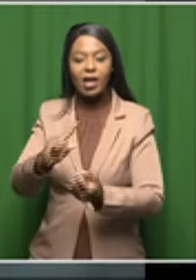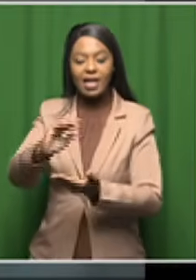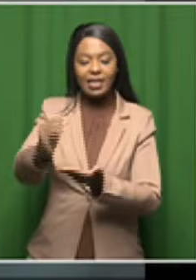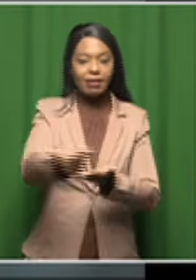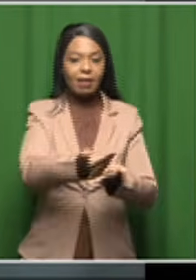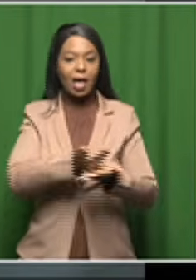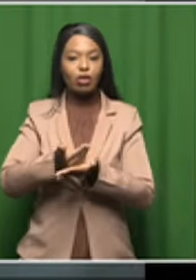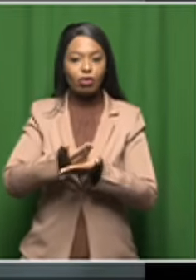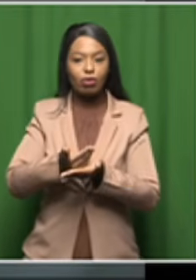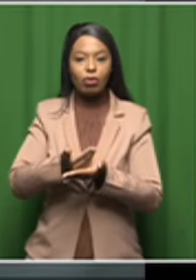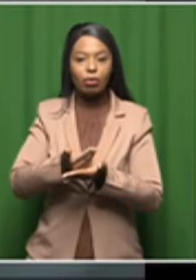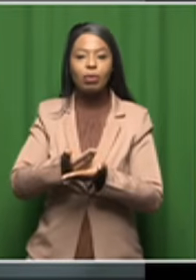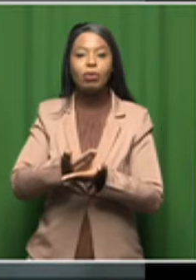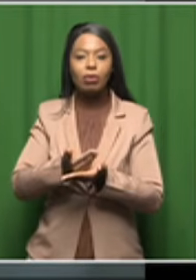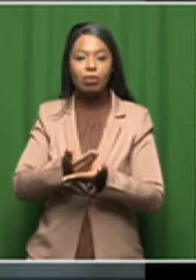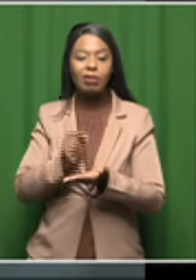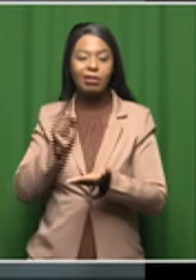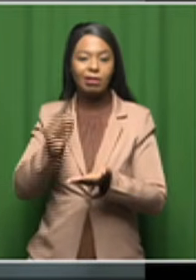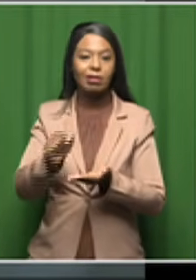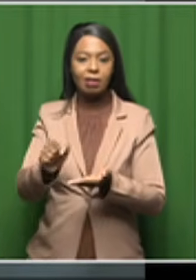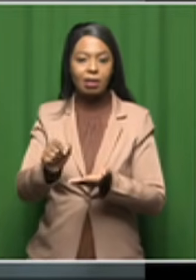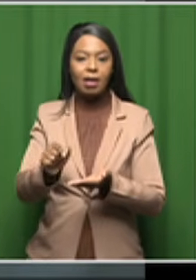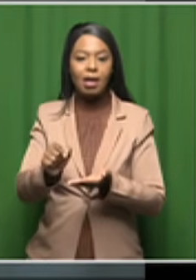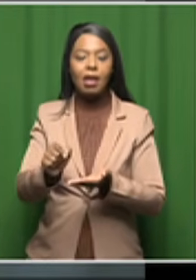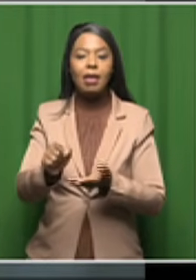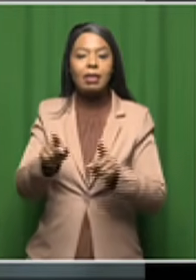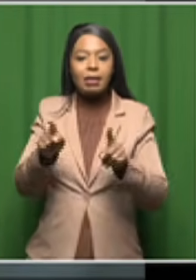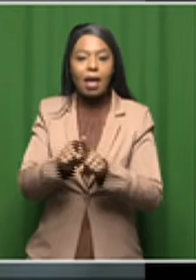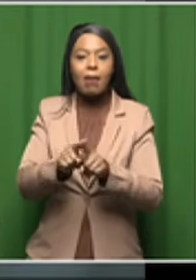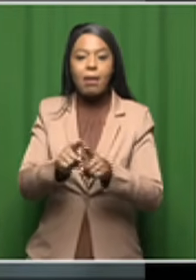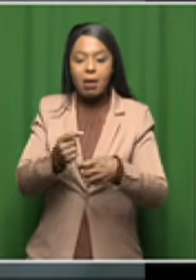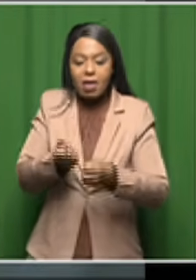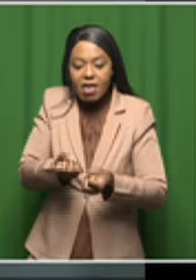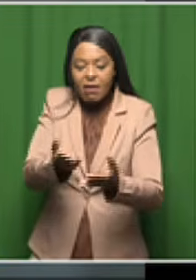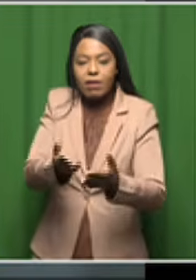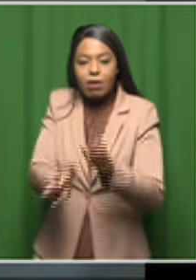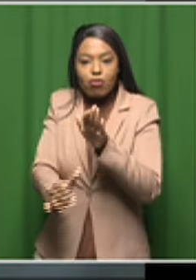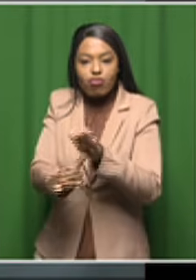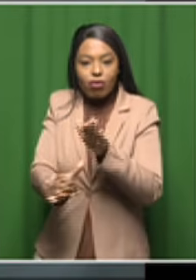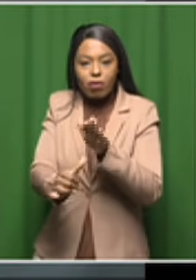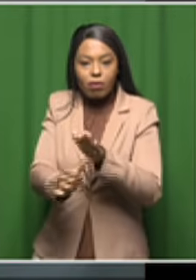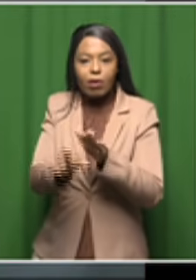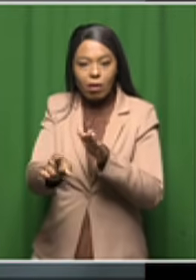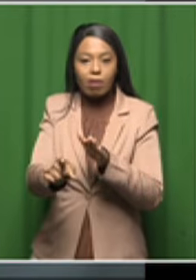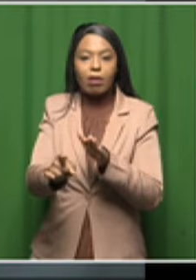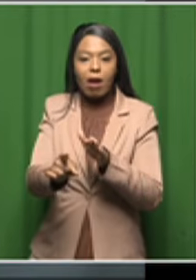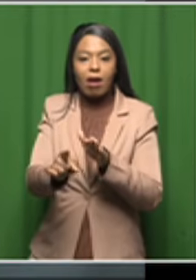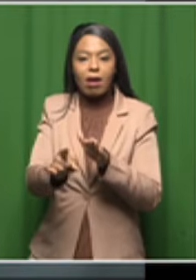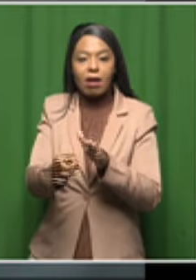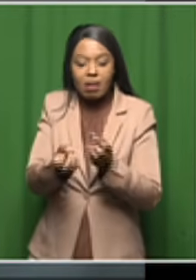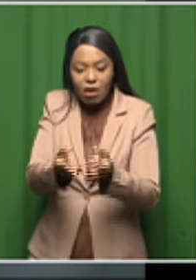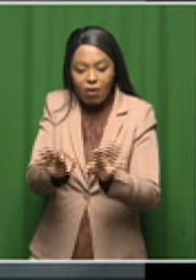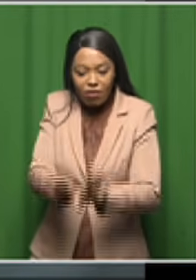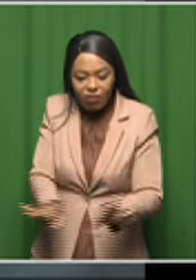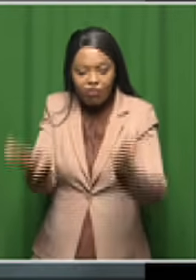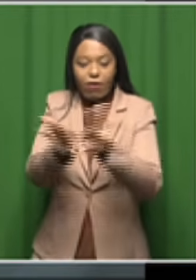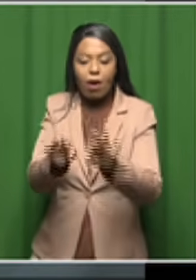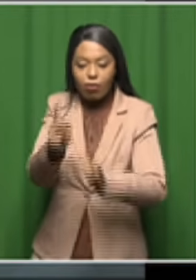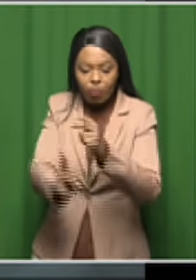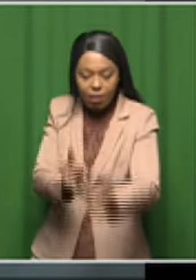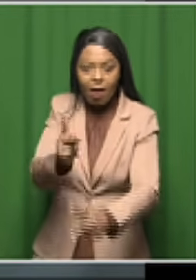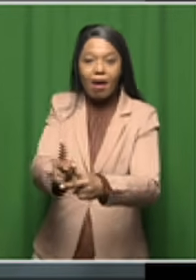how we can repurpose it in order also to compilate